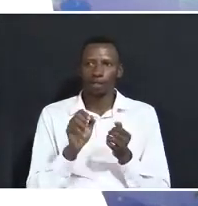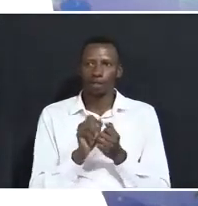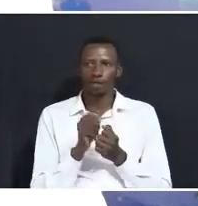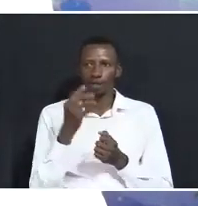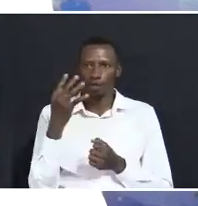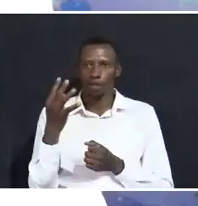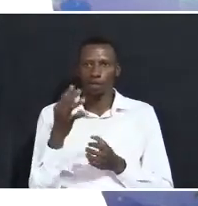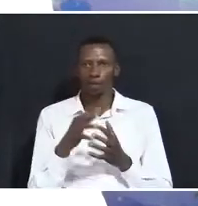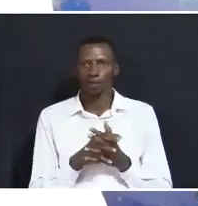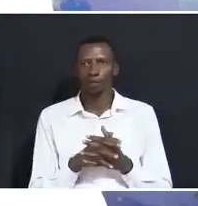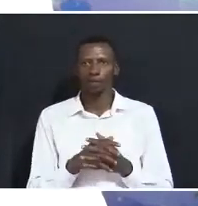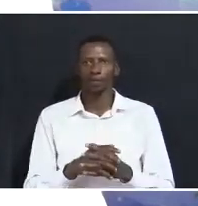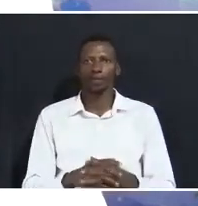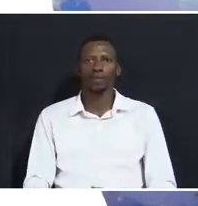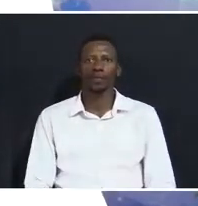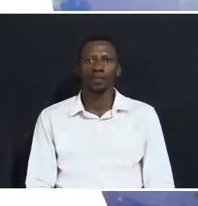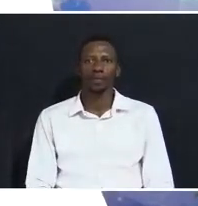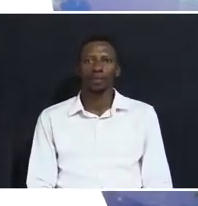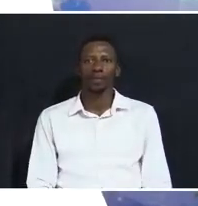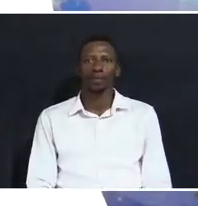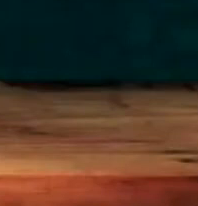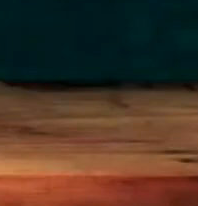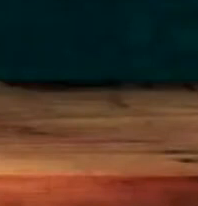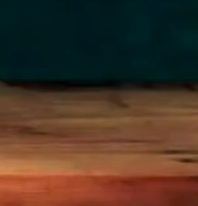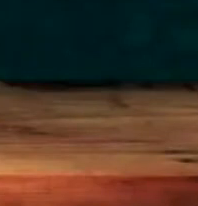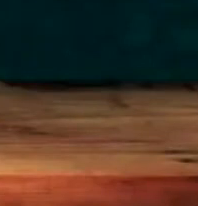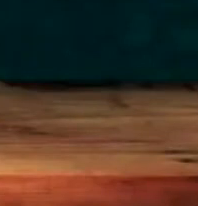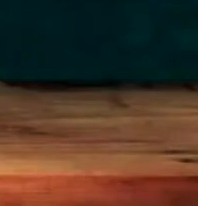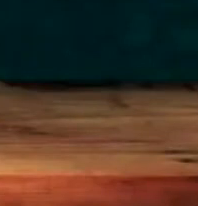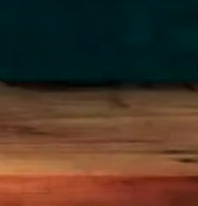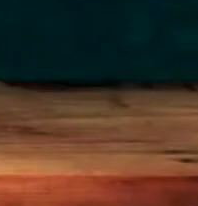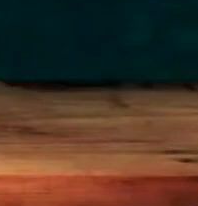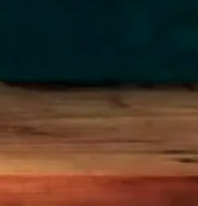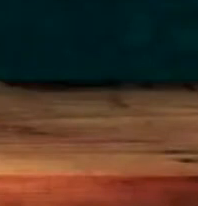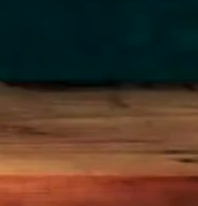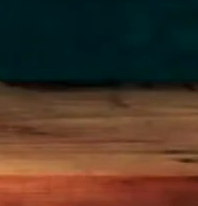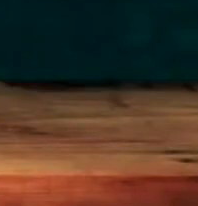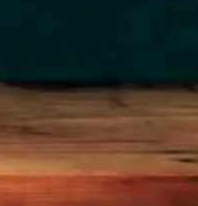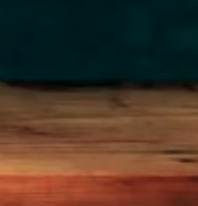verse? Verse 14.